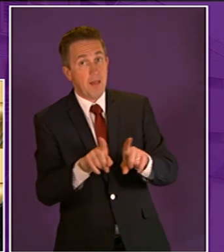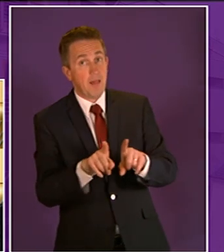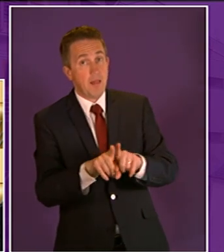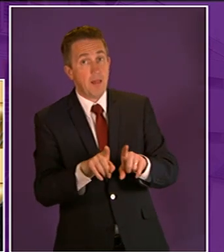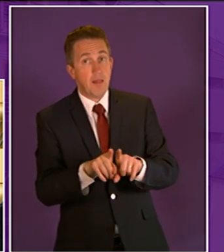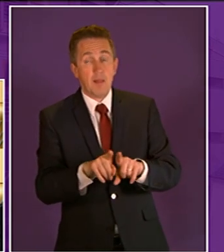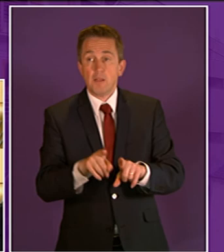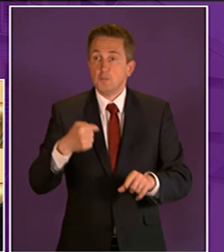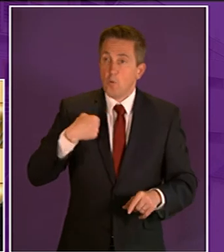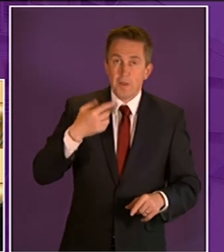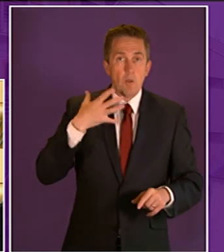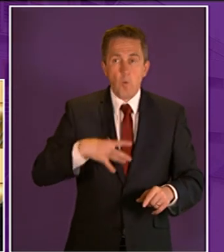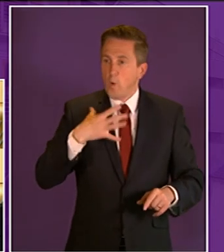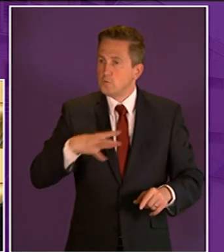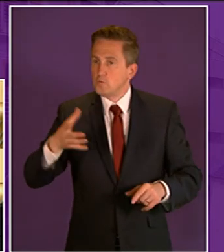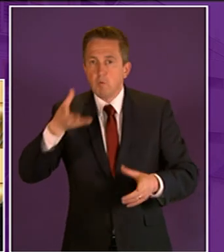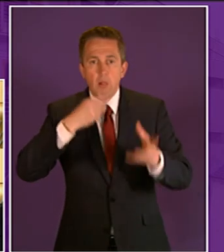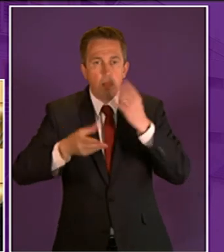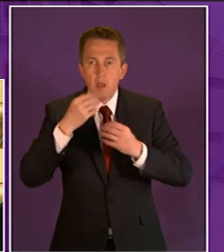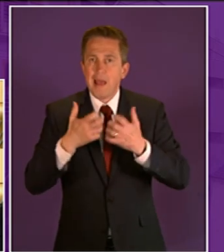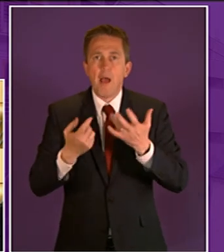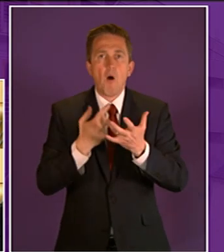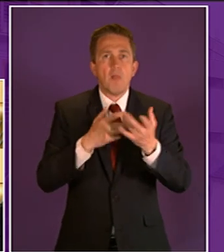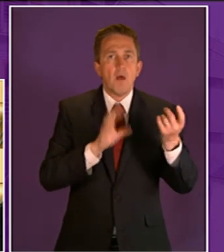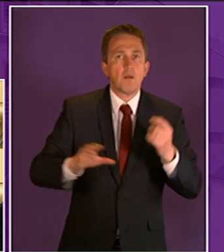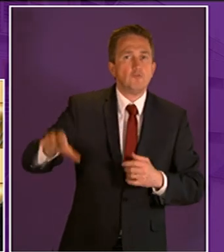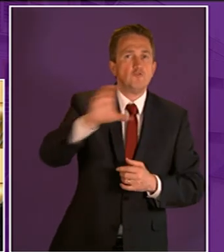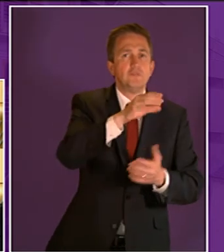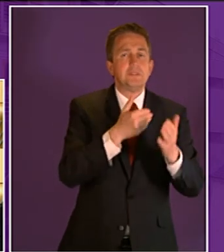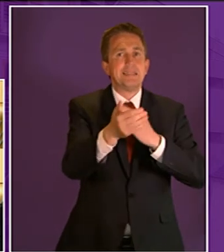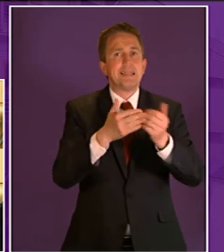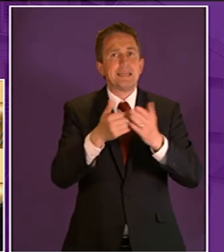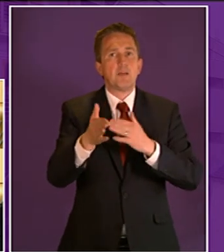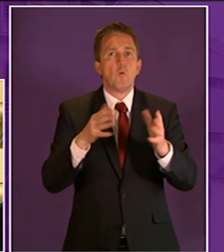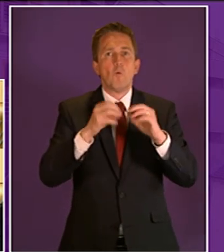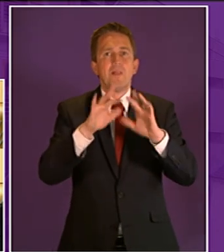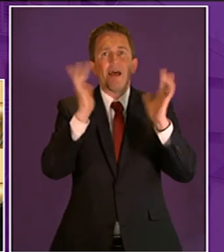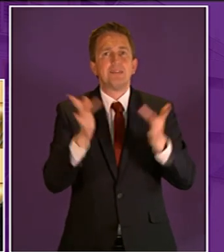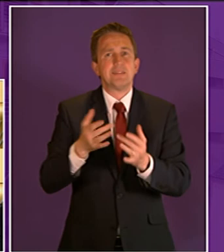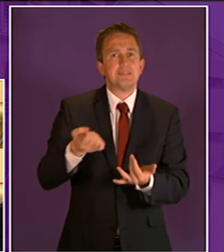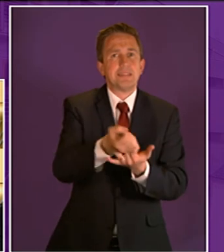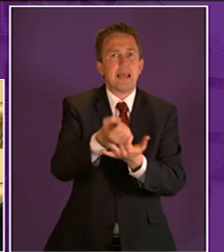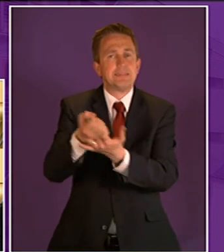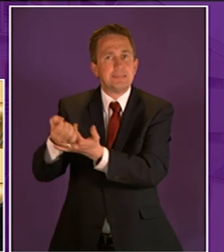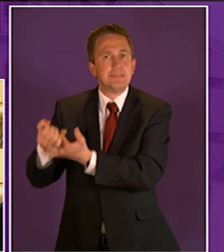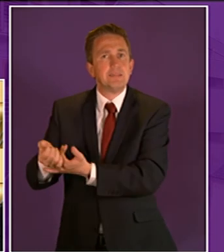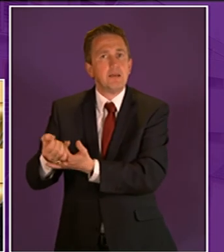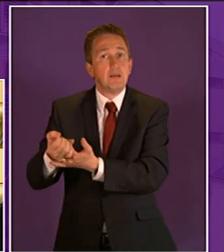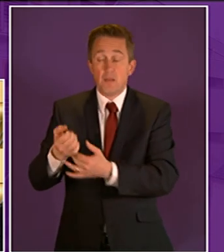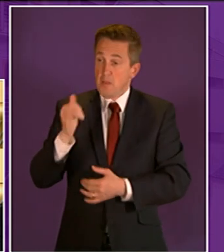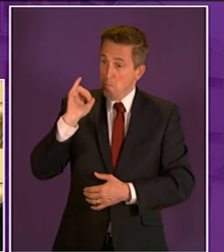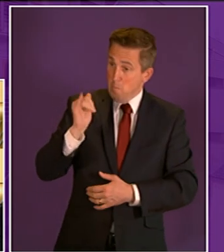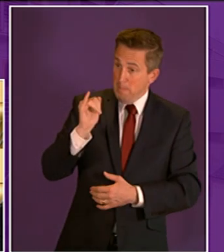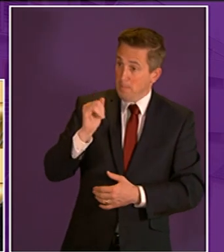that we can learn from elsewhere in terms of how it's been addressed by other countries and other organisations that might have relevance